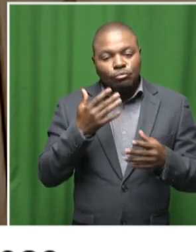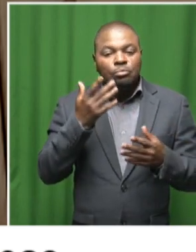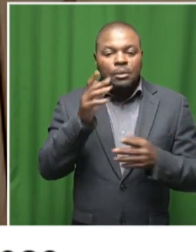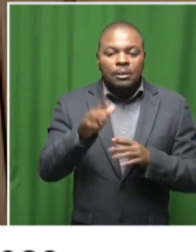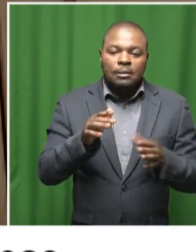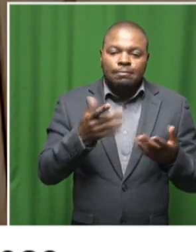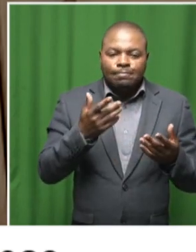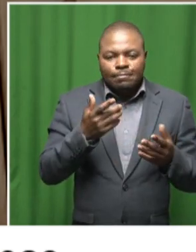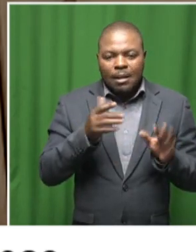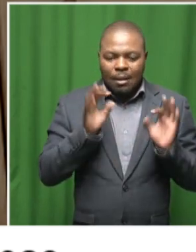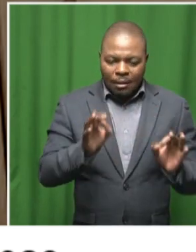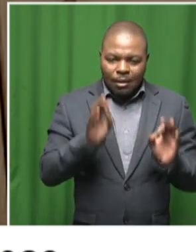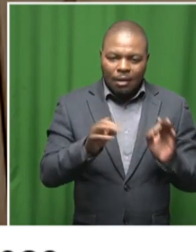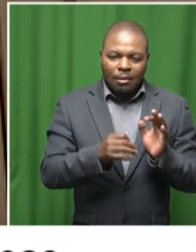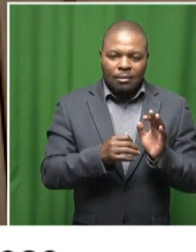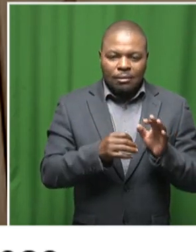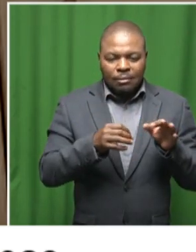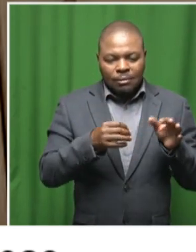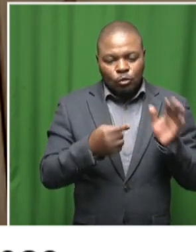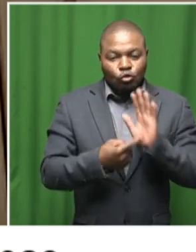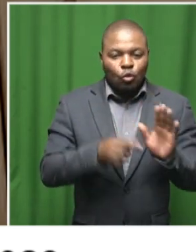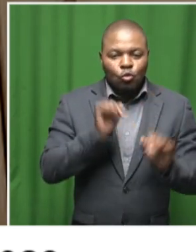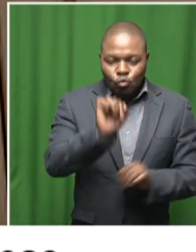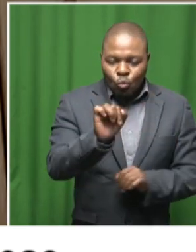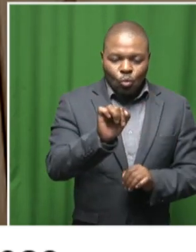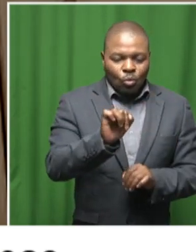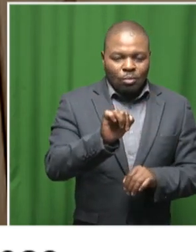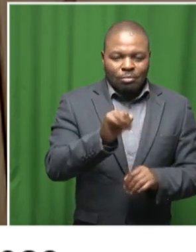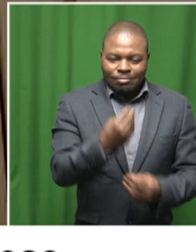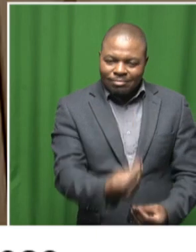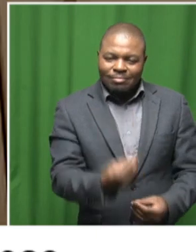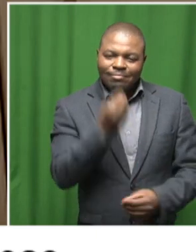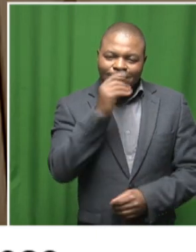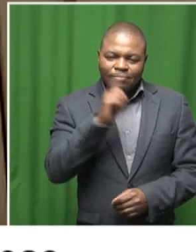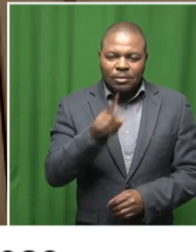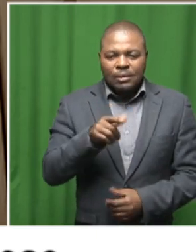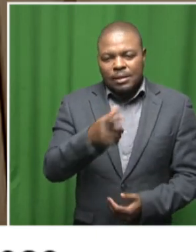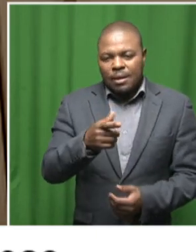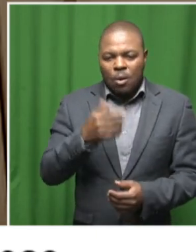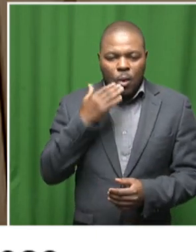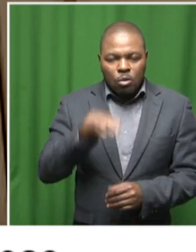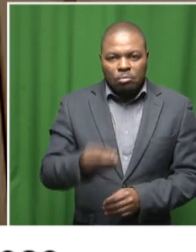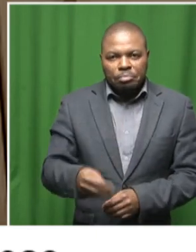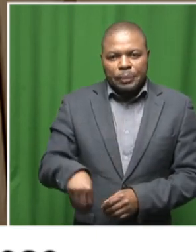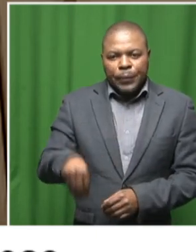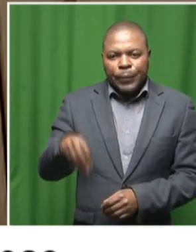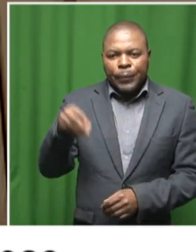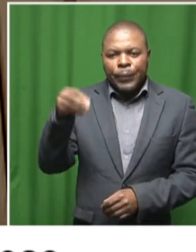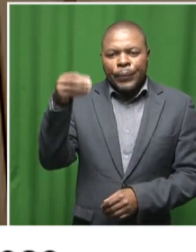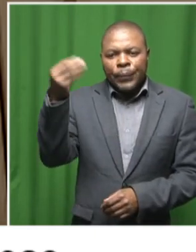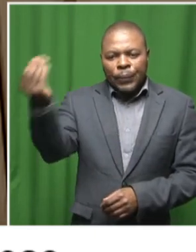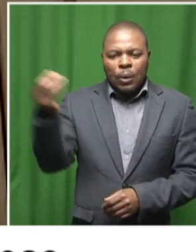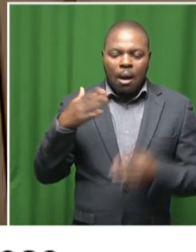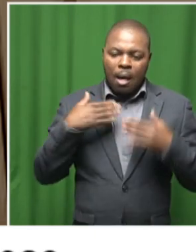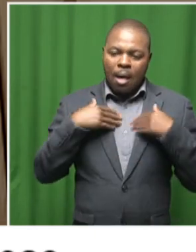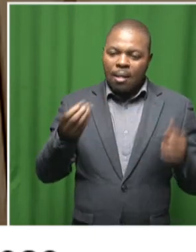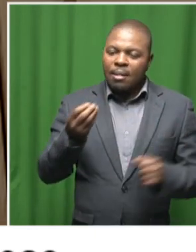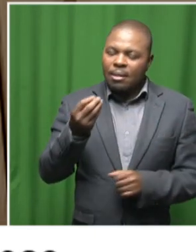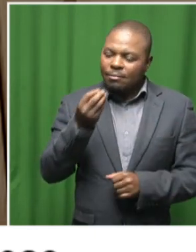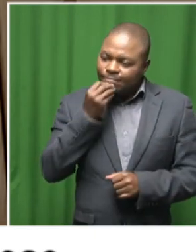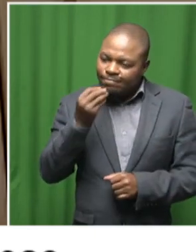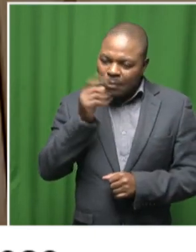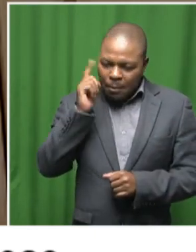diet of your child. But as you get older, children should be introduced to healthy eating as early as from